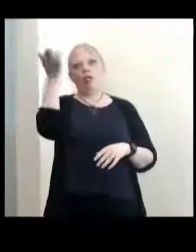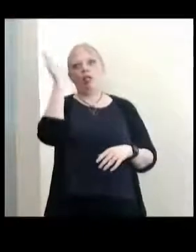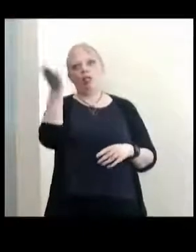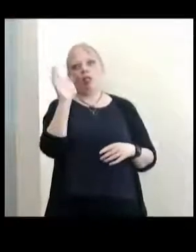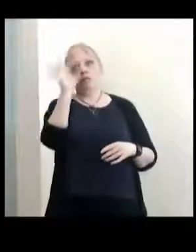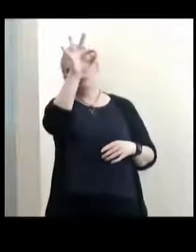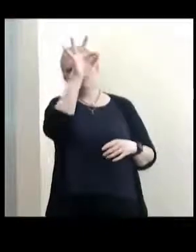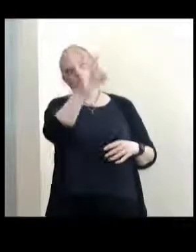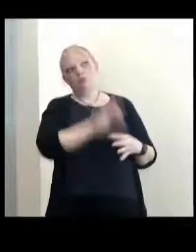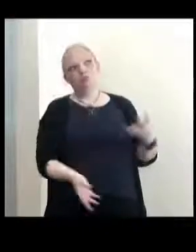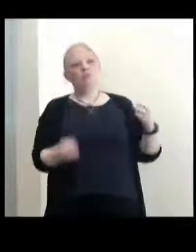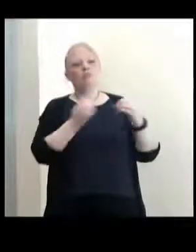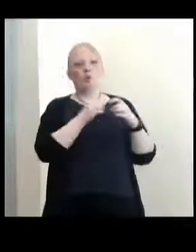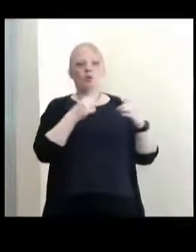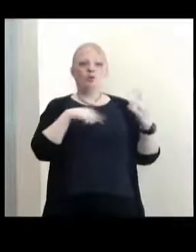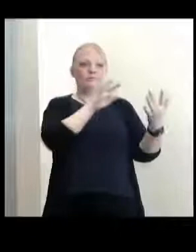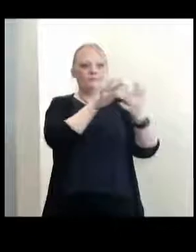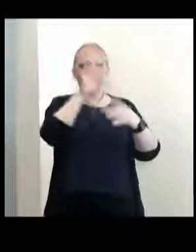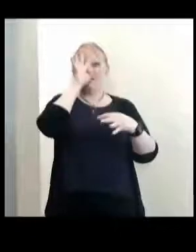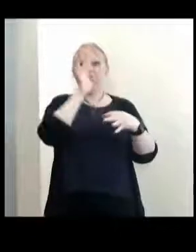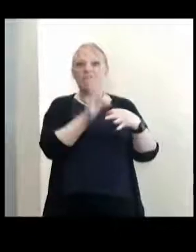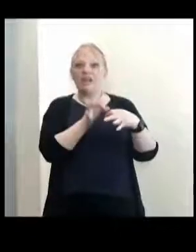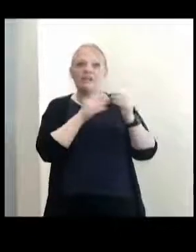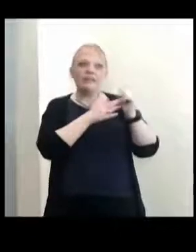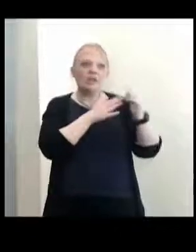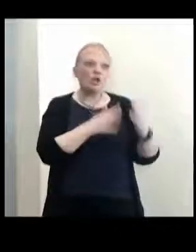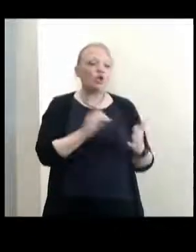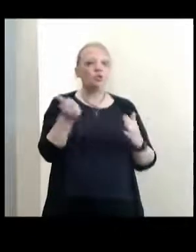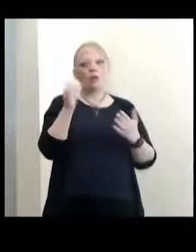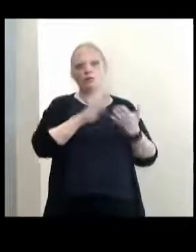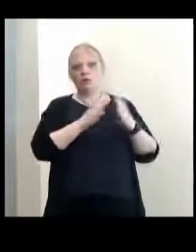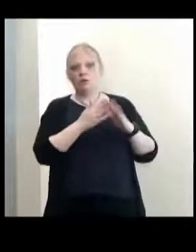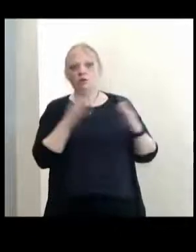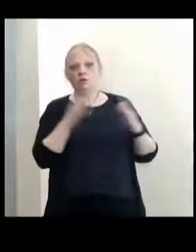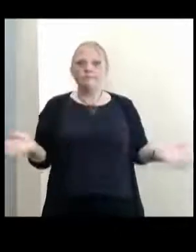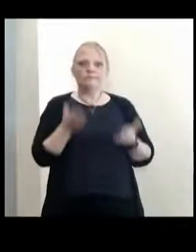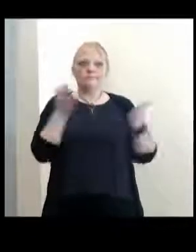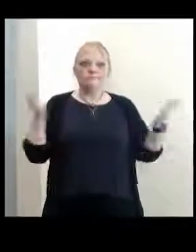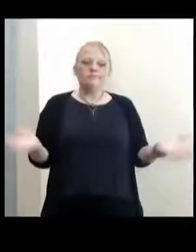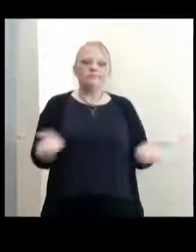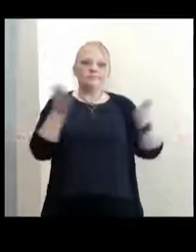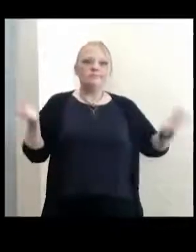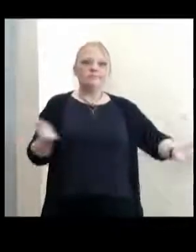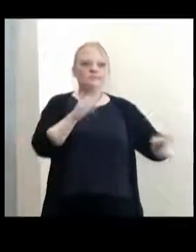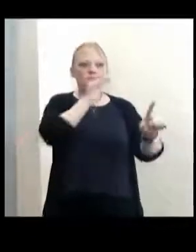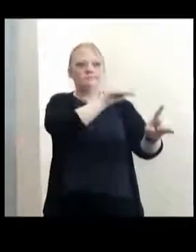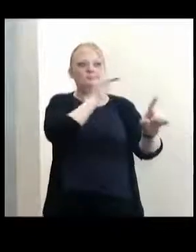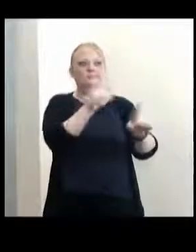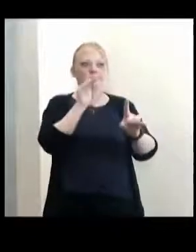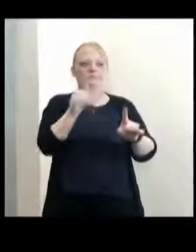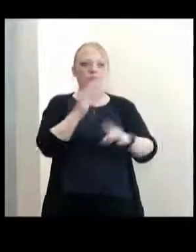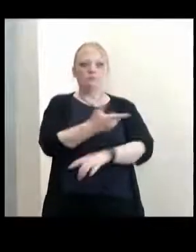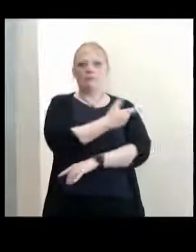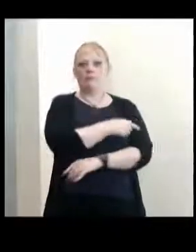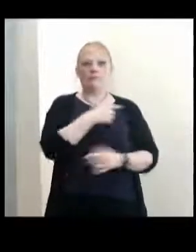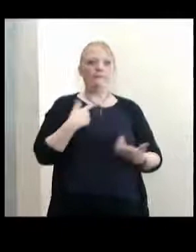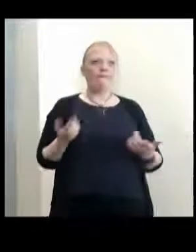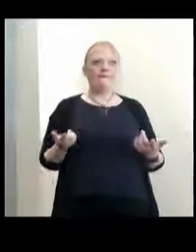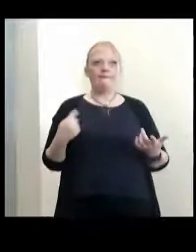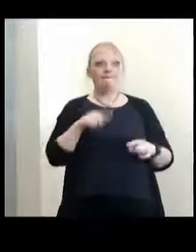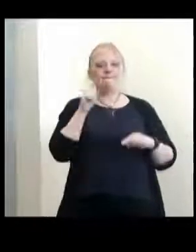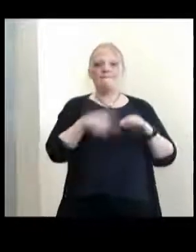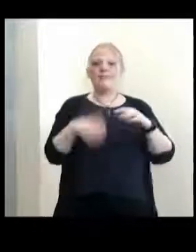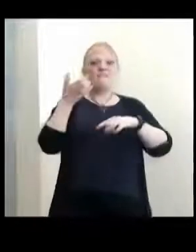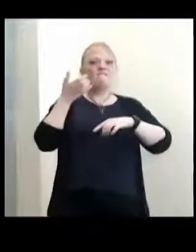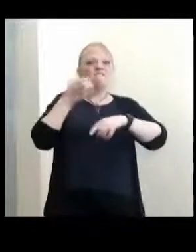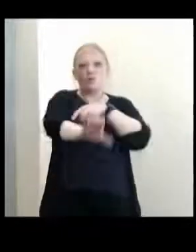out to faith-based leaders and others in the communities to get individuals, to get them vaccinated. We cannot force